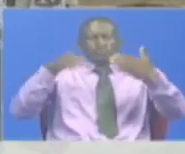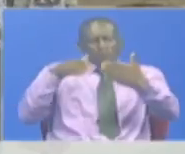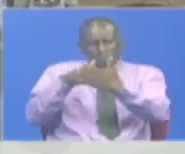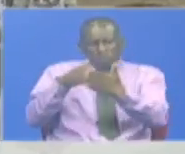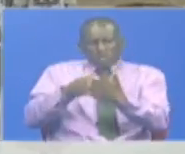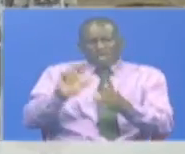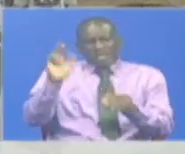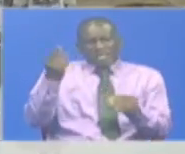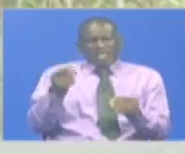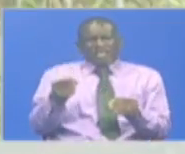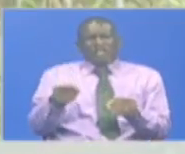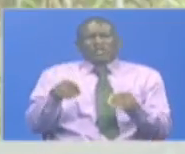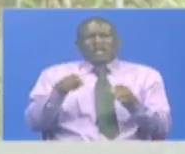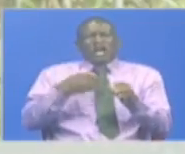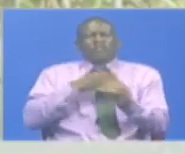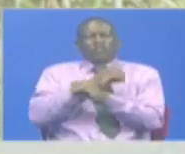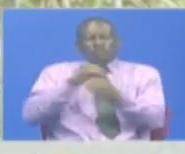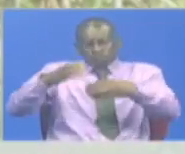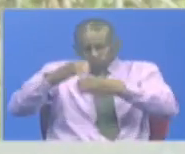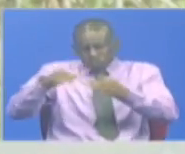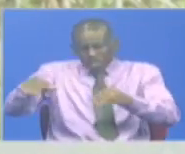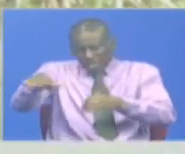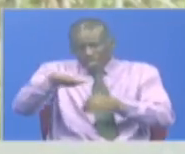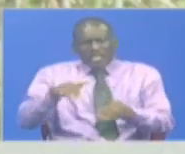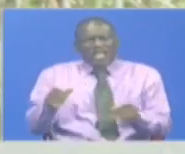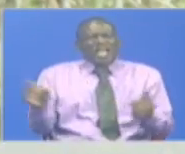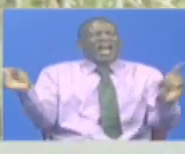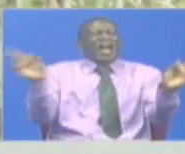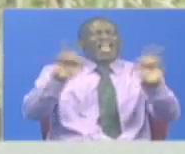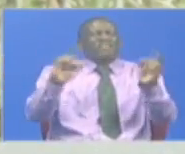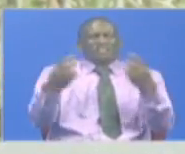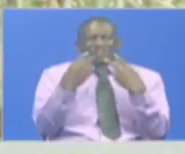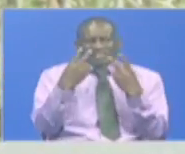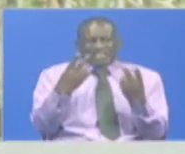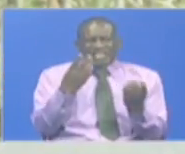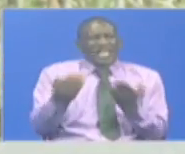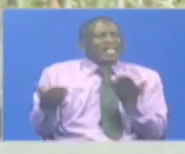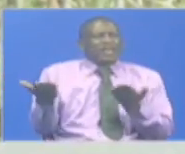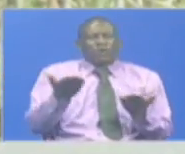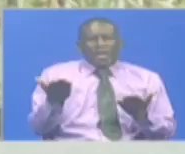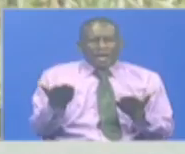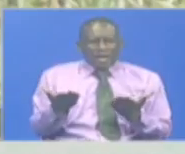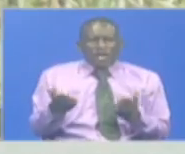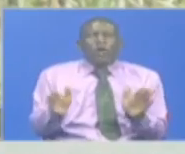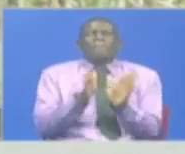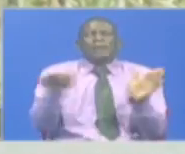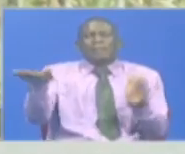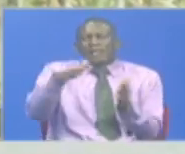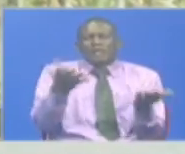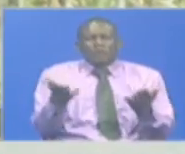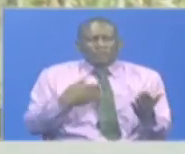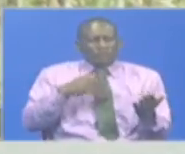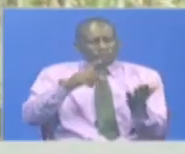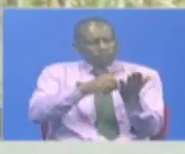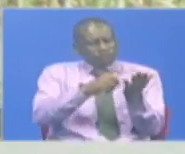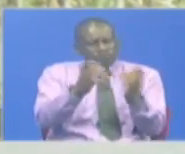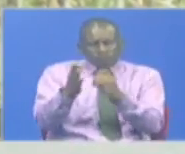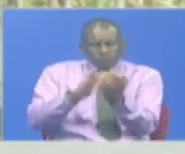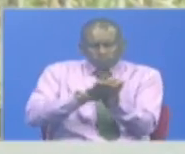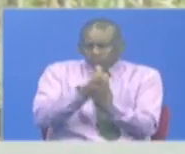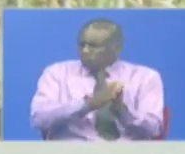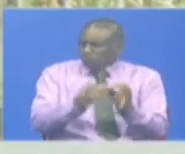any screening point. I have not seen a single place or a public place where there are sanitizers.